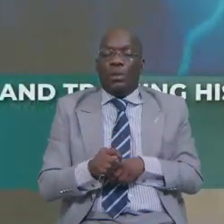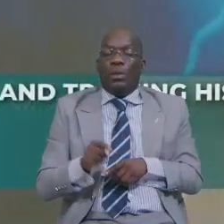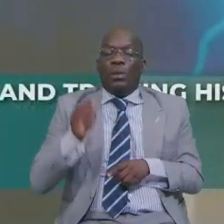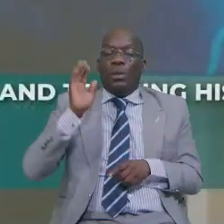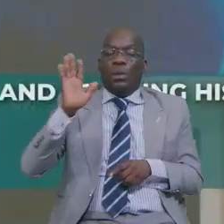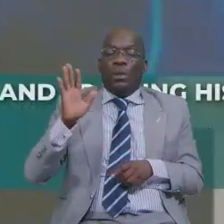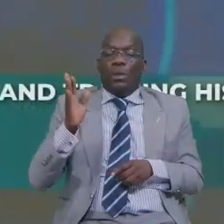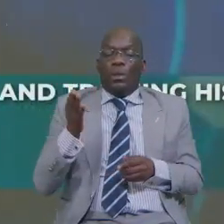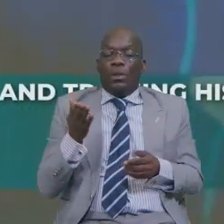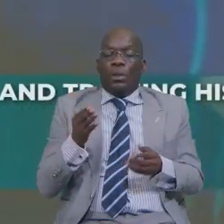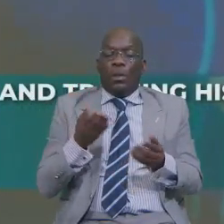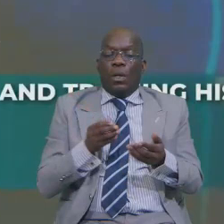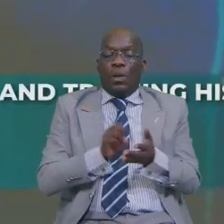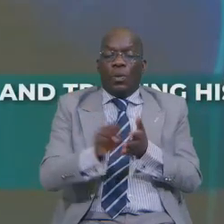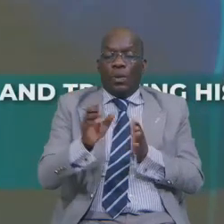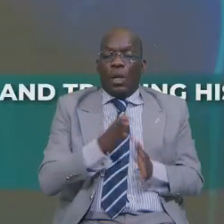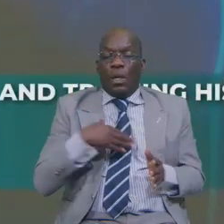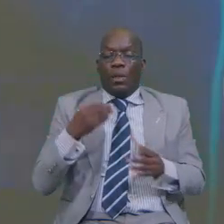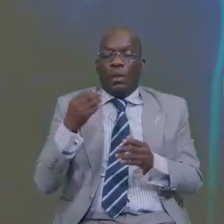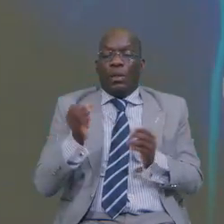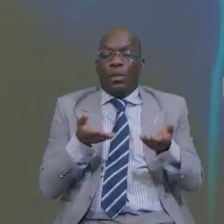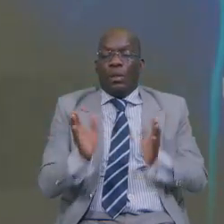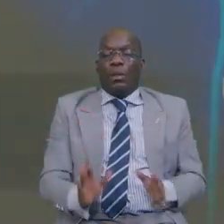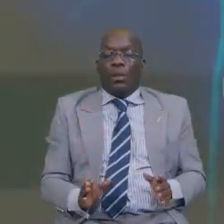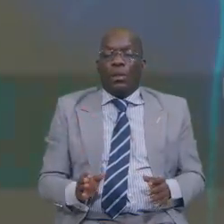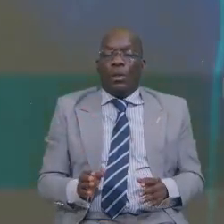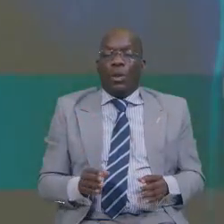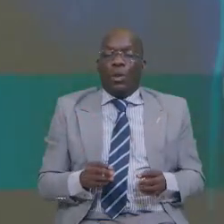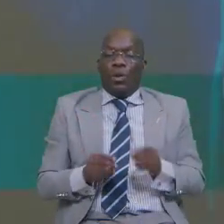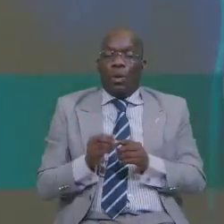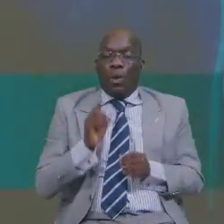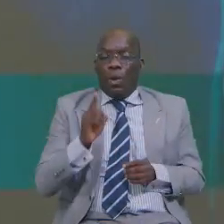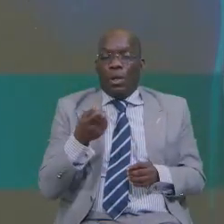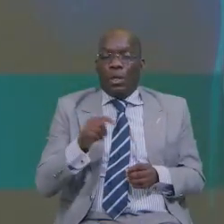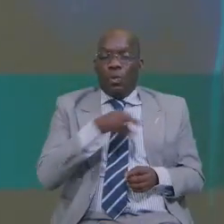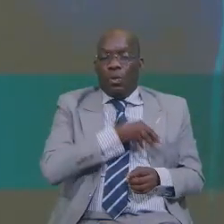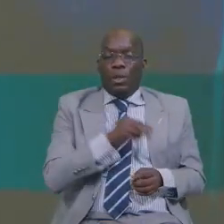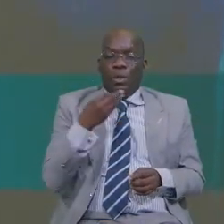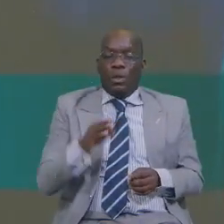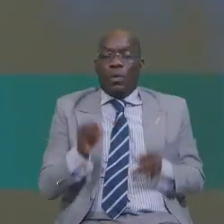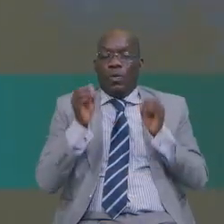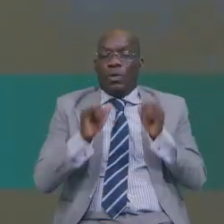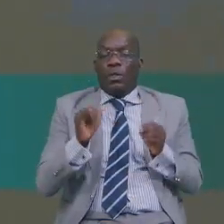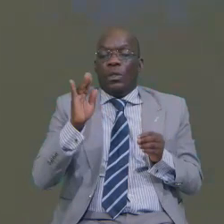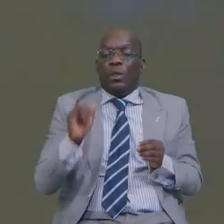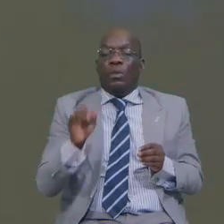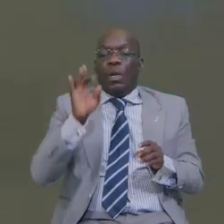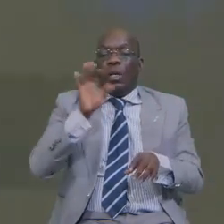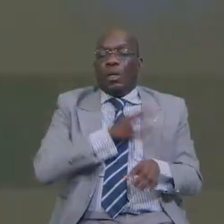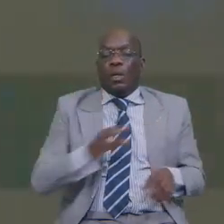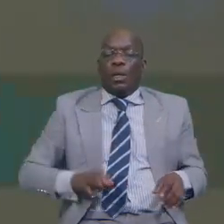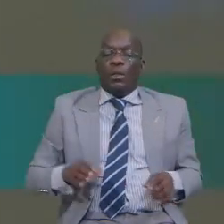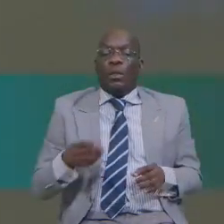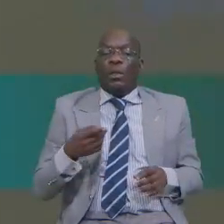one, the ministry of teaching by Christ. Number two, the mandate to teach, that